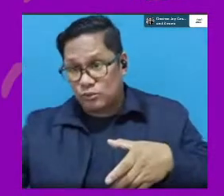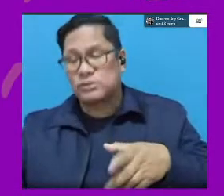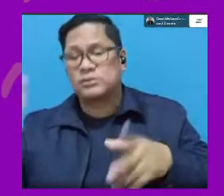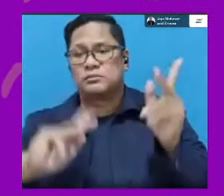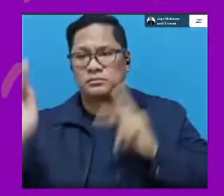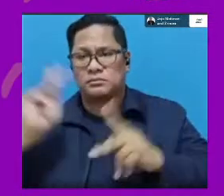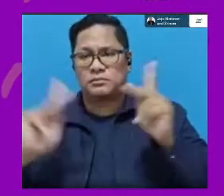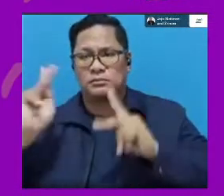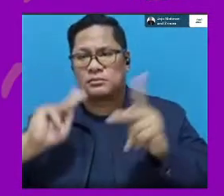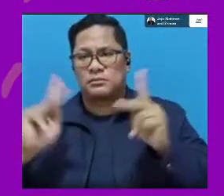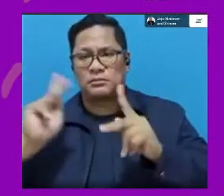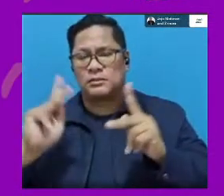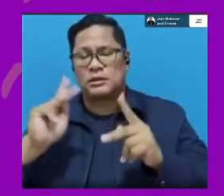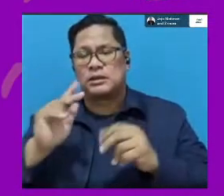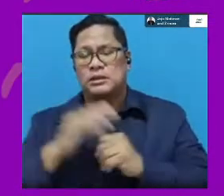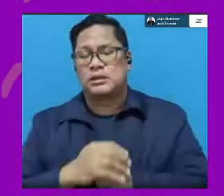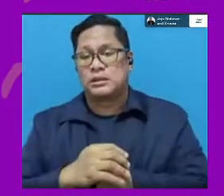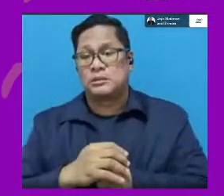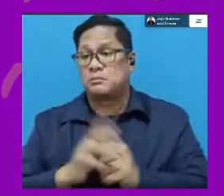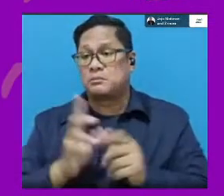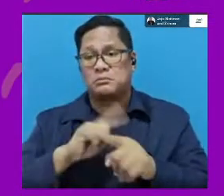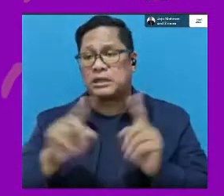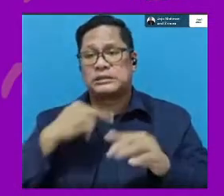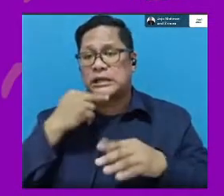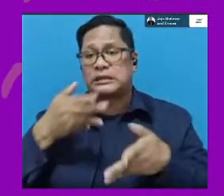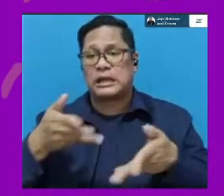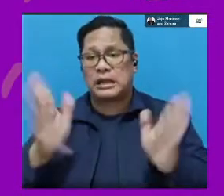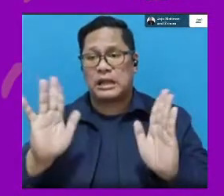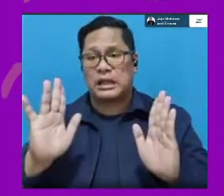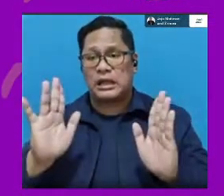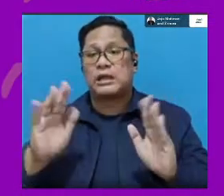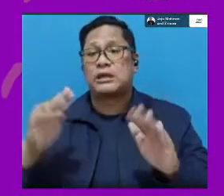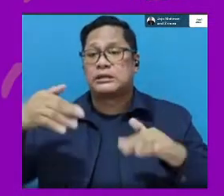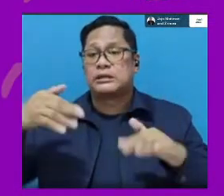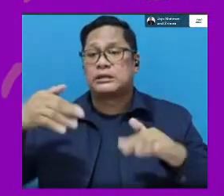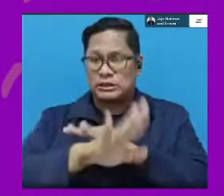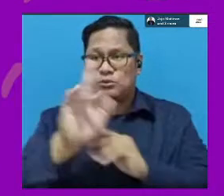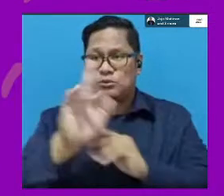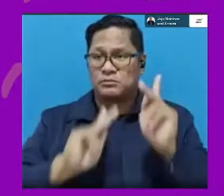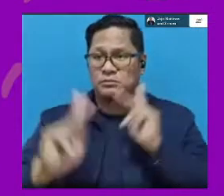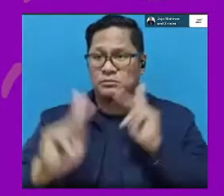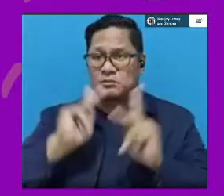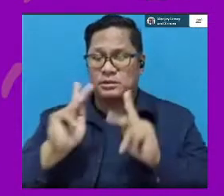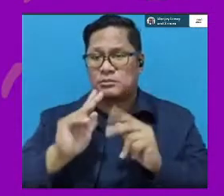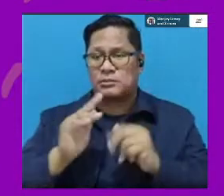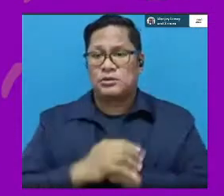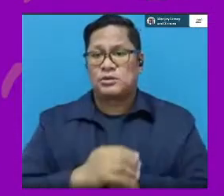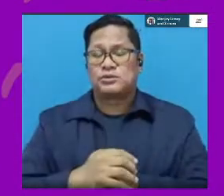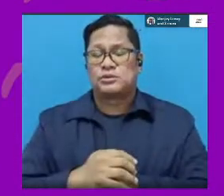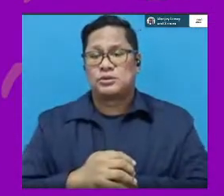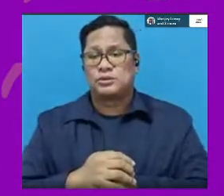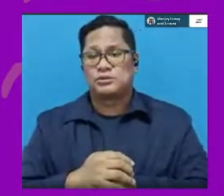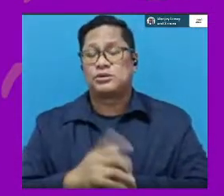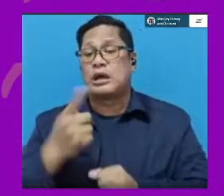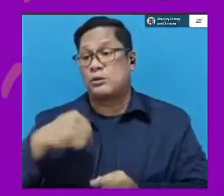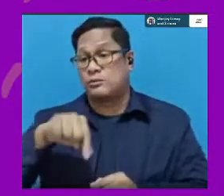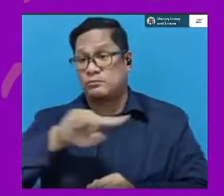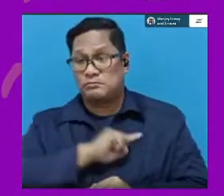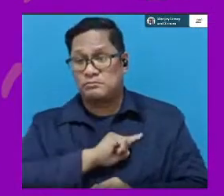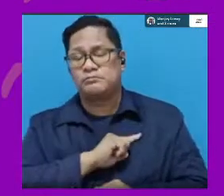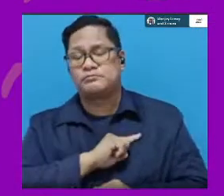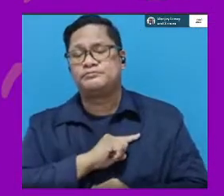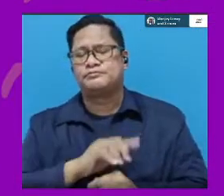people, of residents, but we did not allow the entry of people, so that our